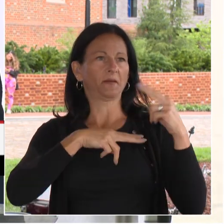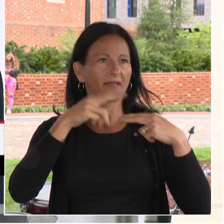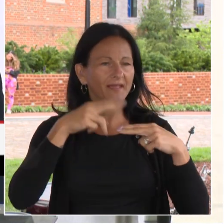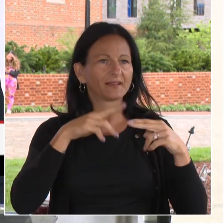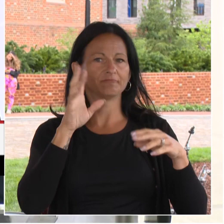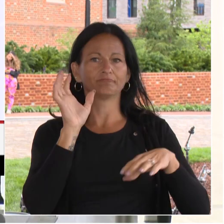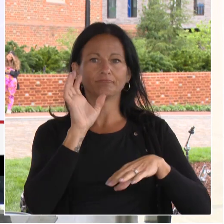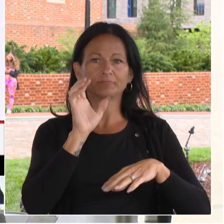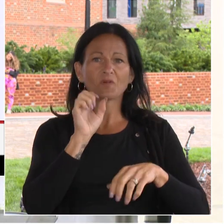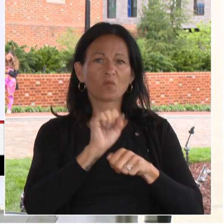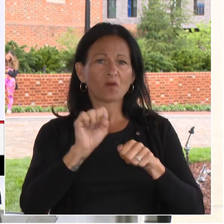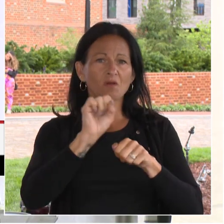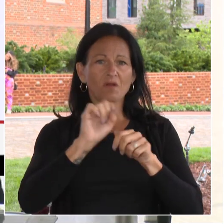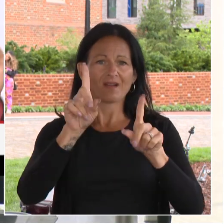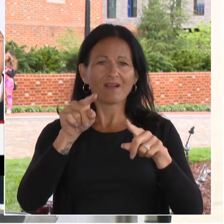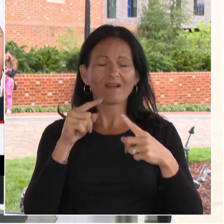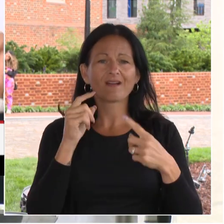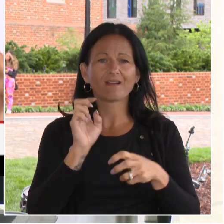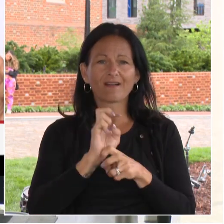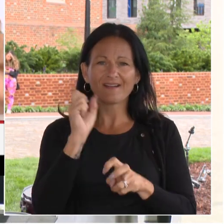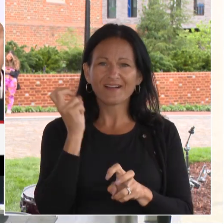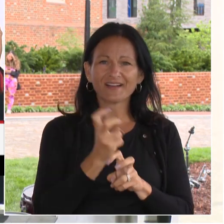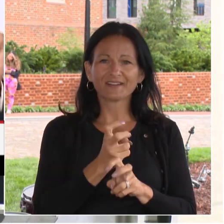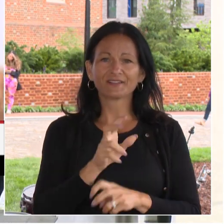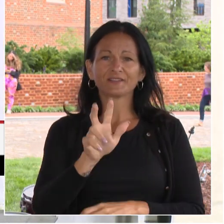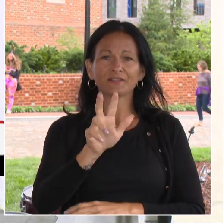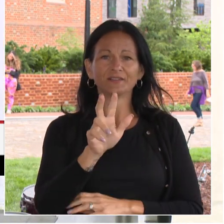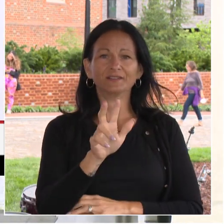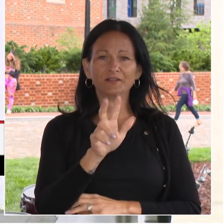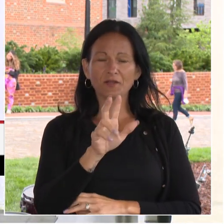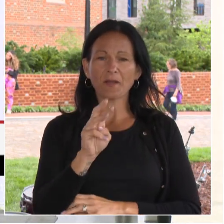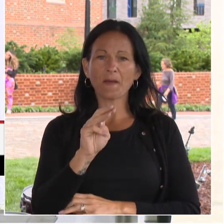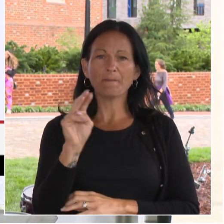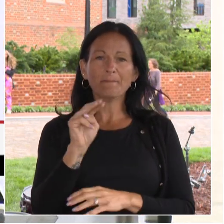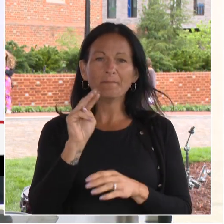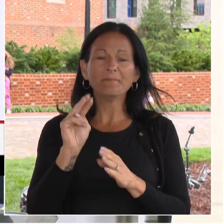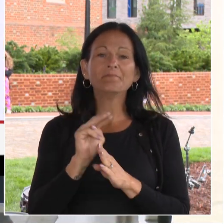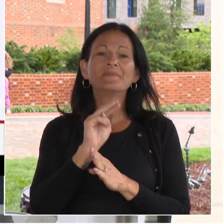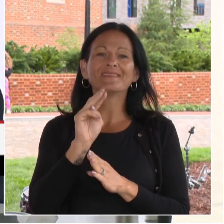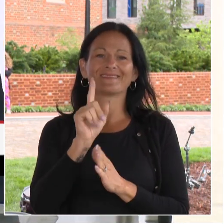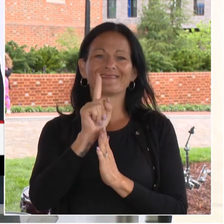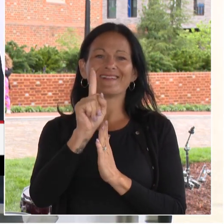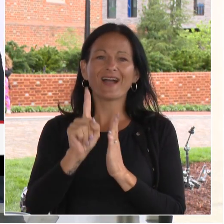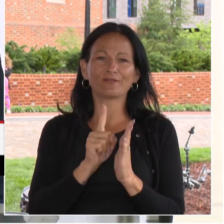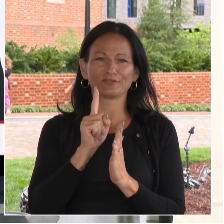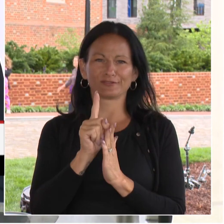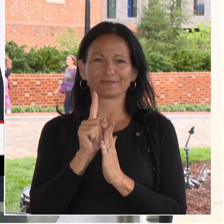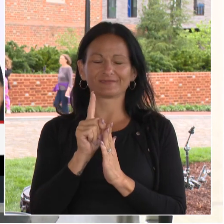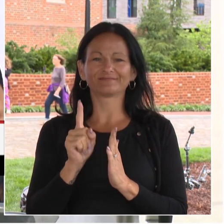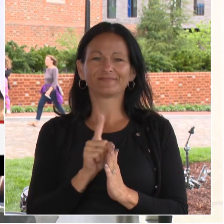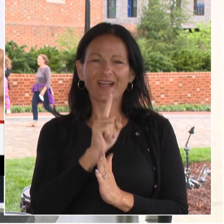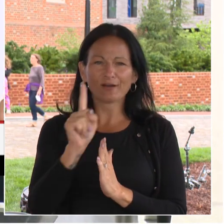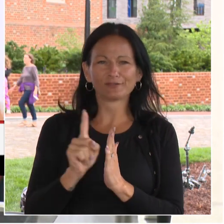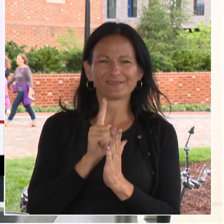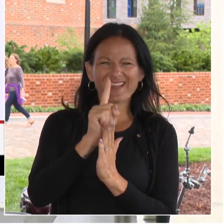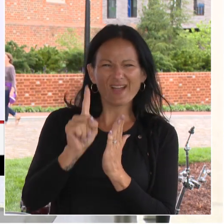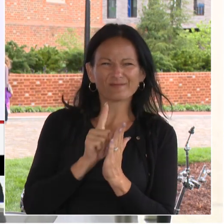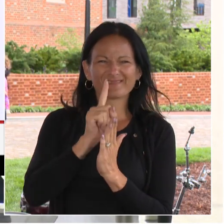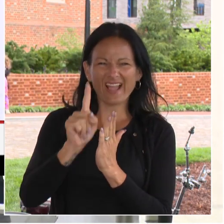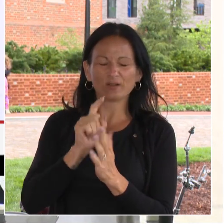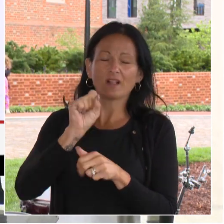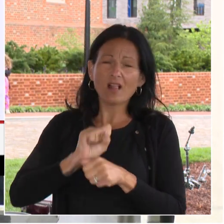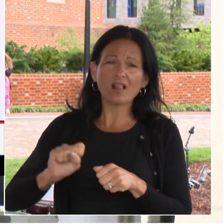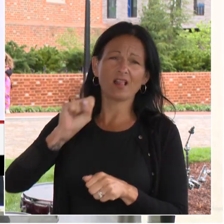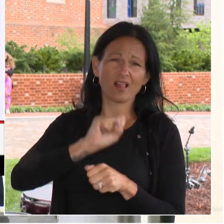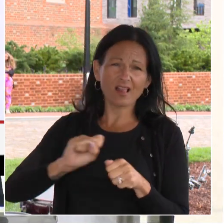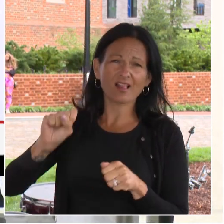of work to build this place. That's a staggering 342 years worth of work. And all of this done